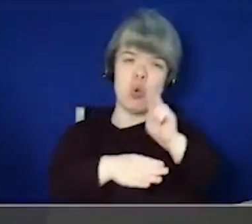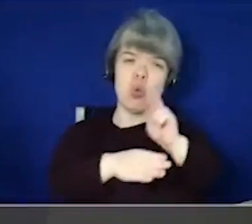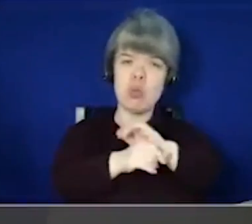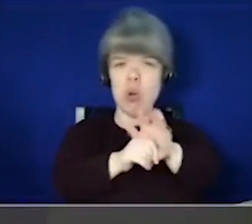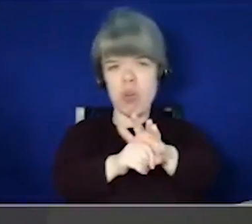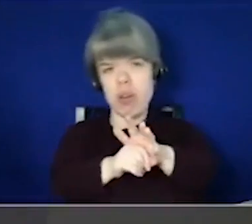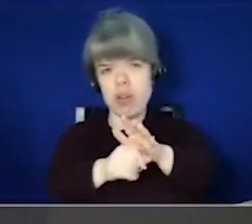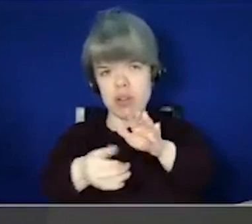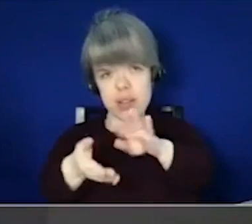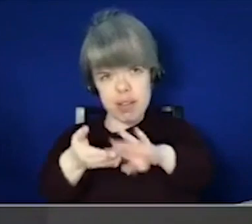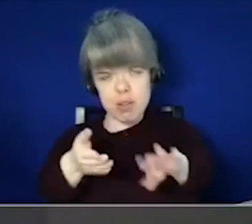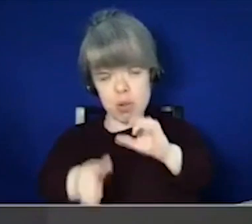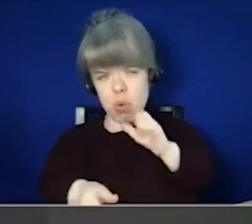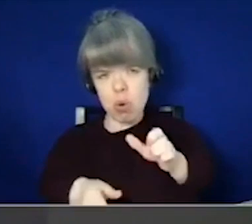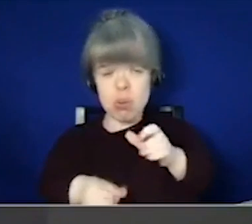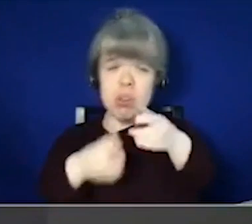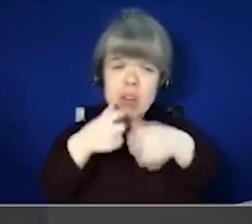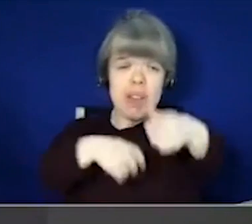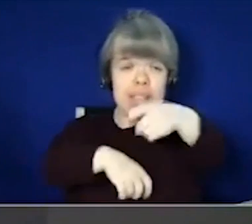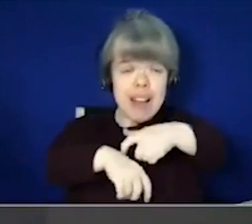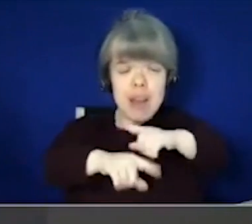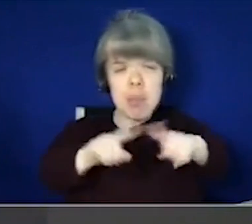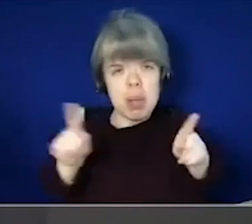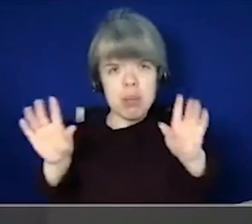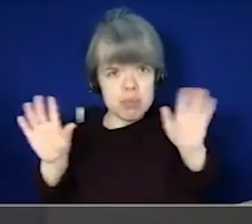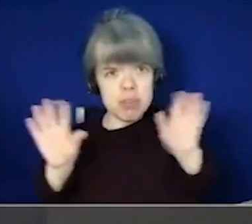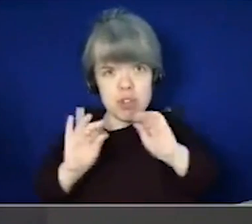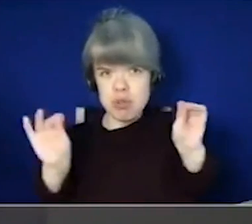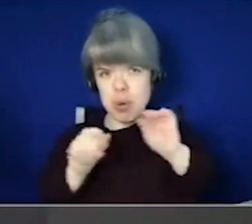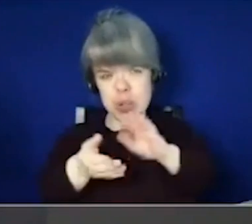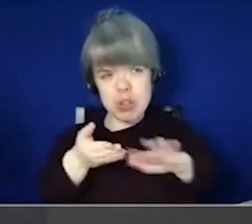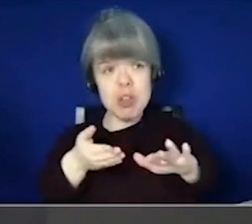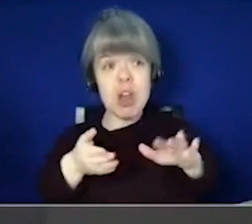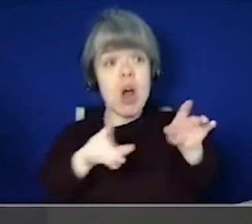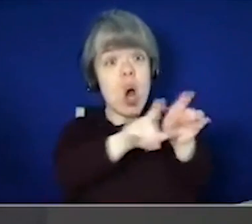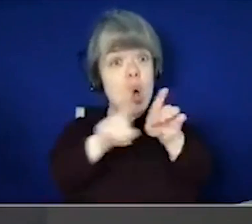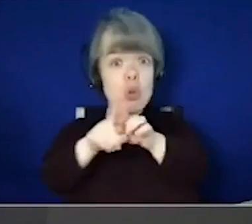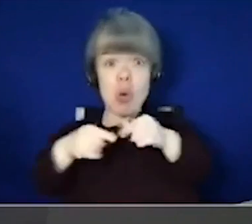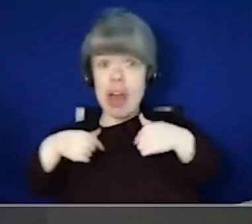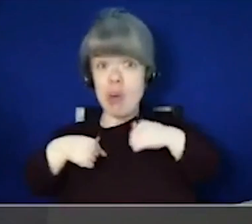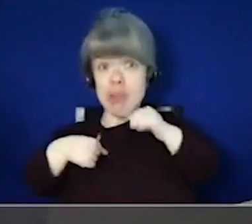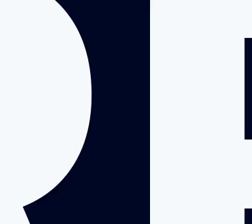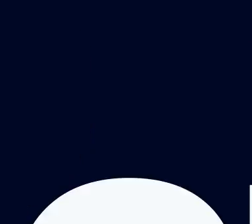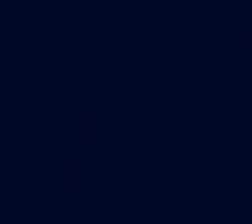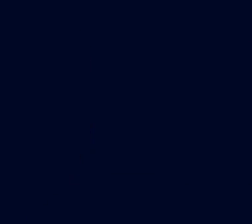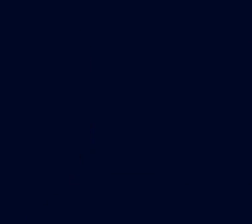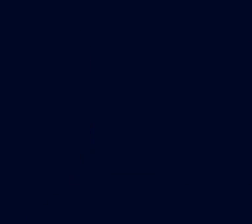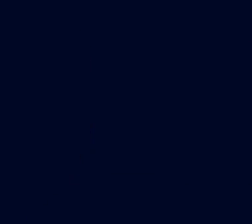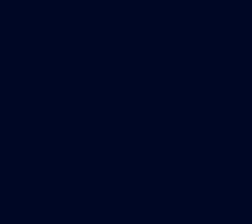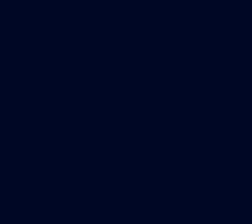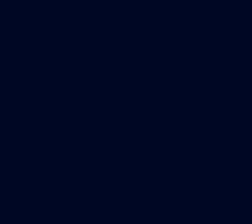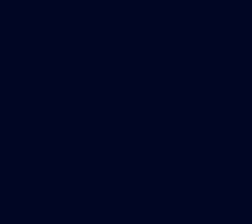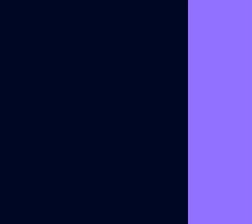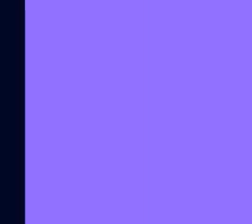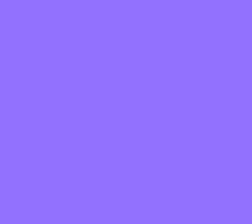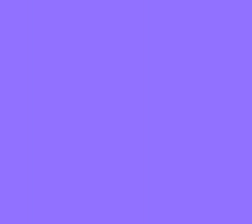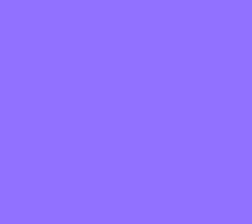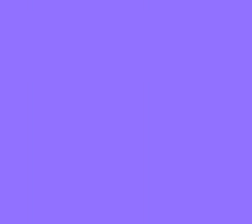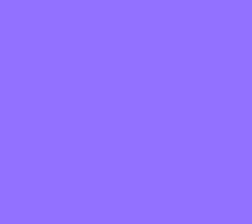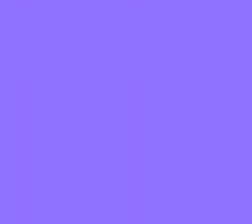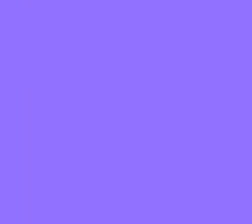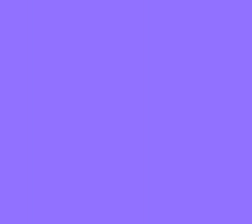emotional about what's happening inside Starbucks today. And